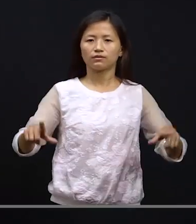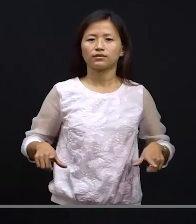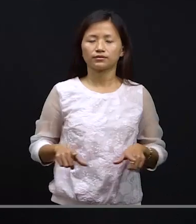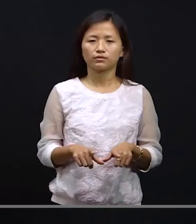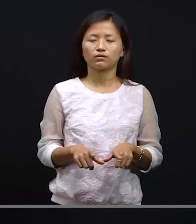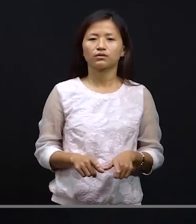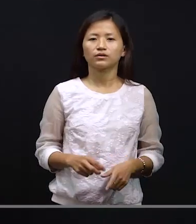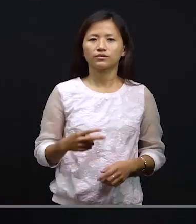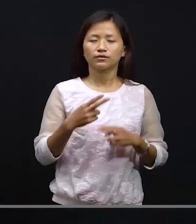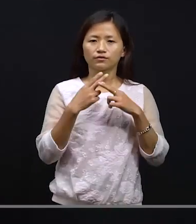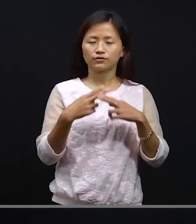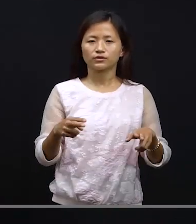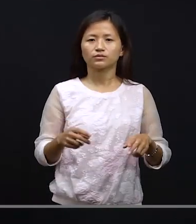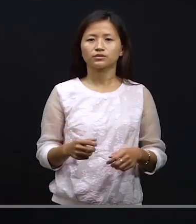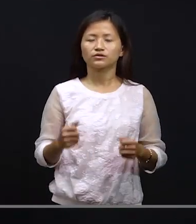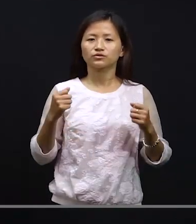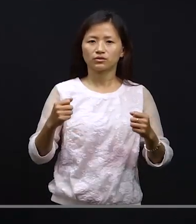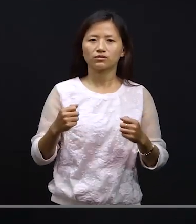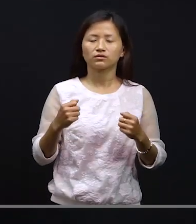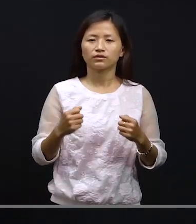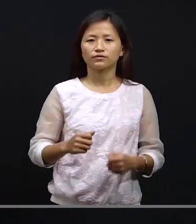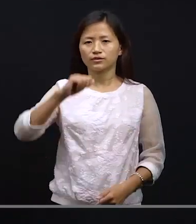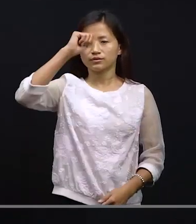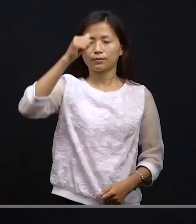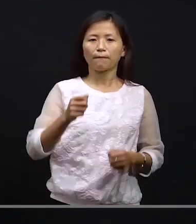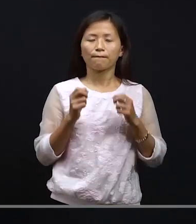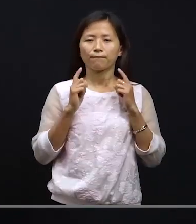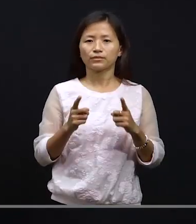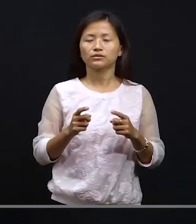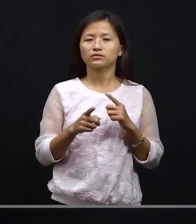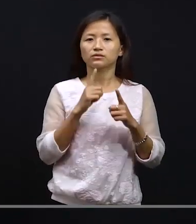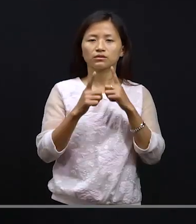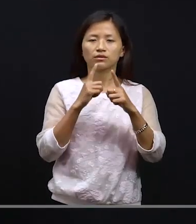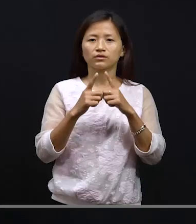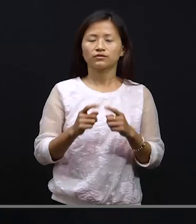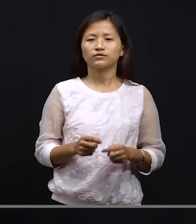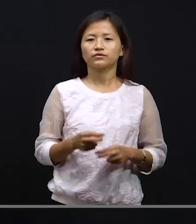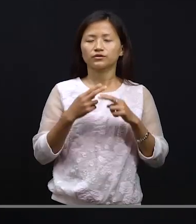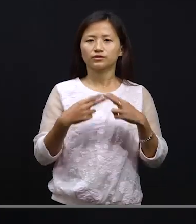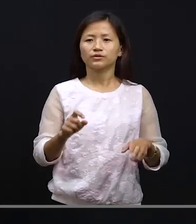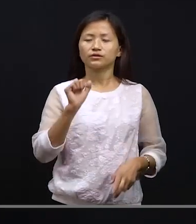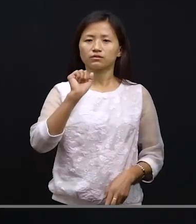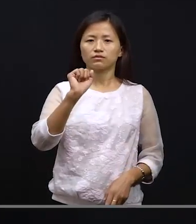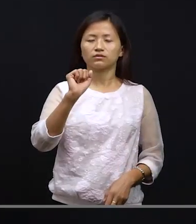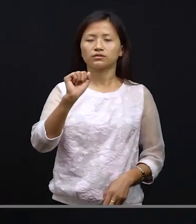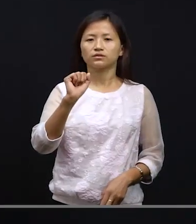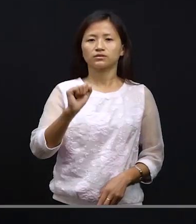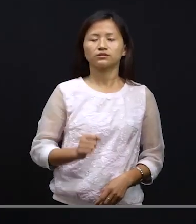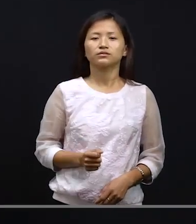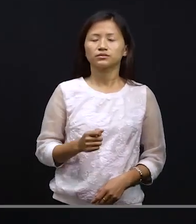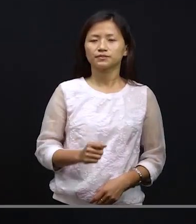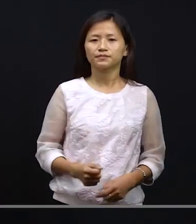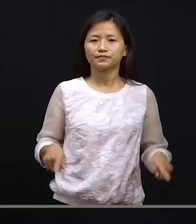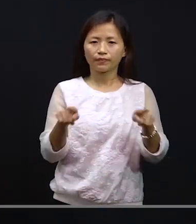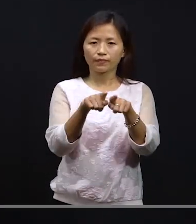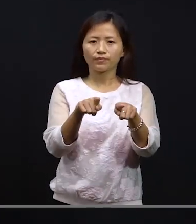just talk about the freedom struggle of India, but he talked about freedom in the individual sense too. And even in this poem, you